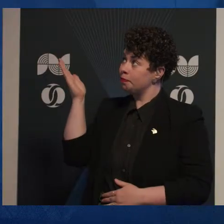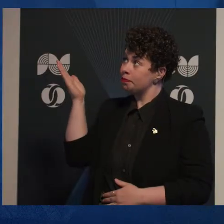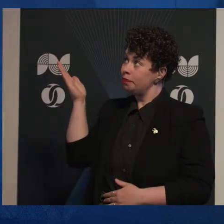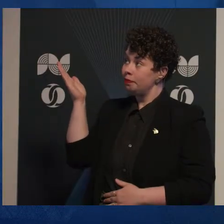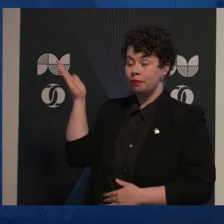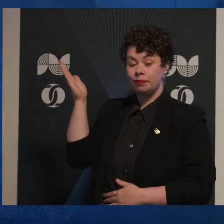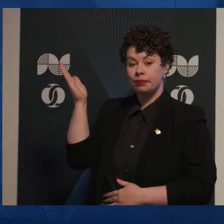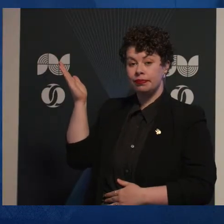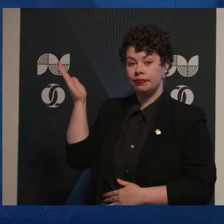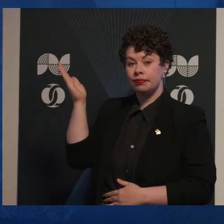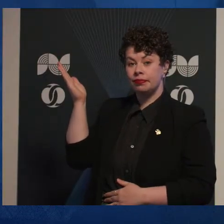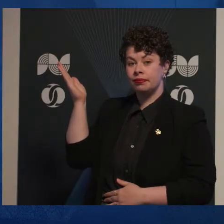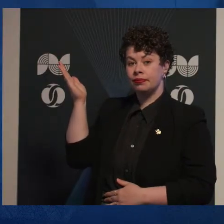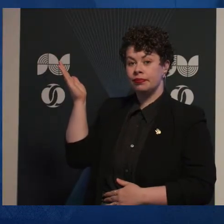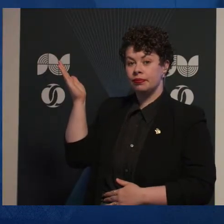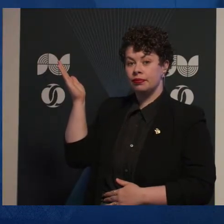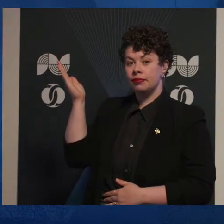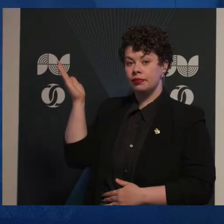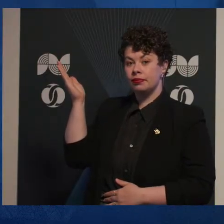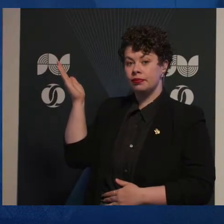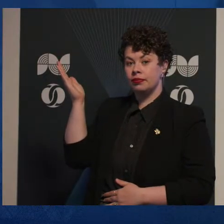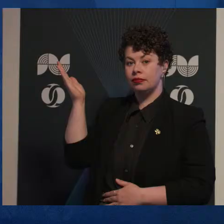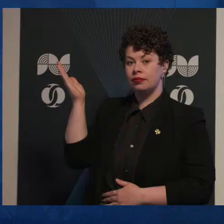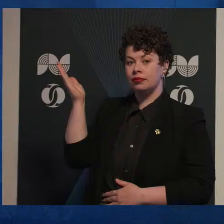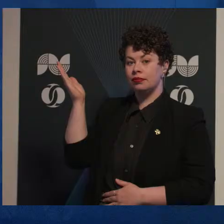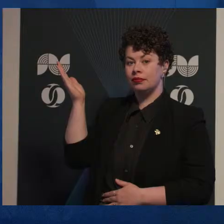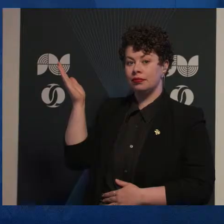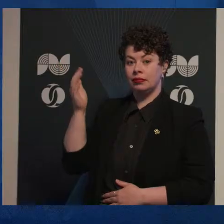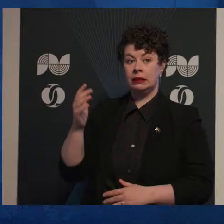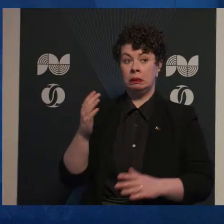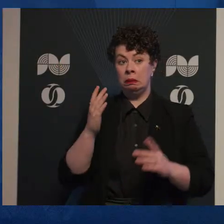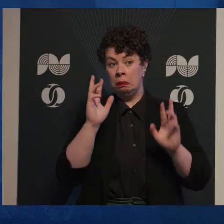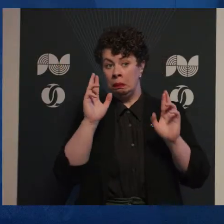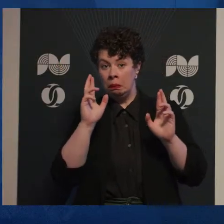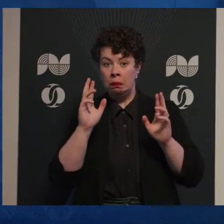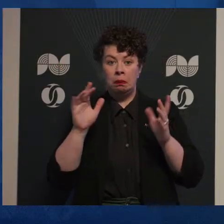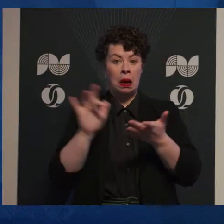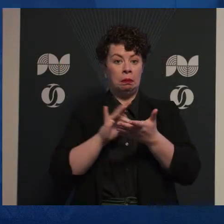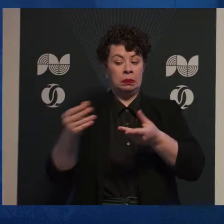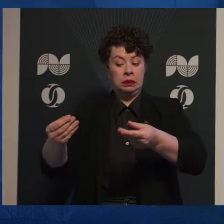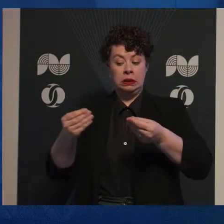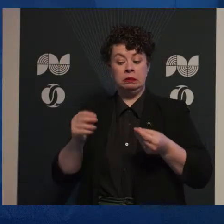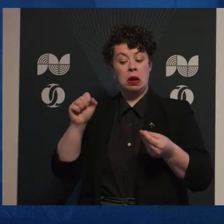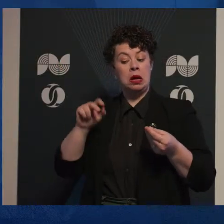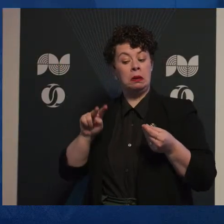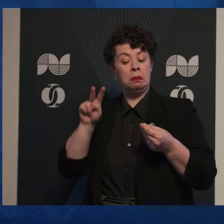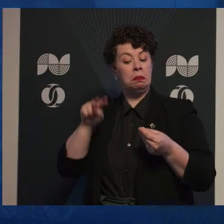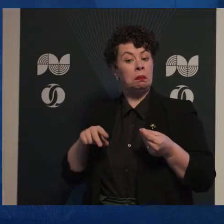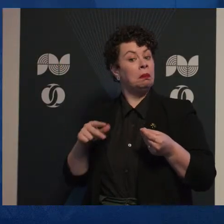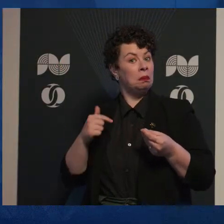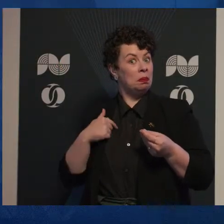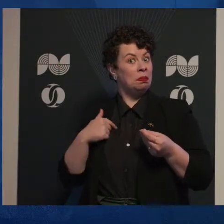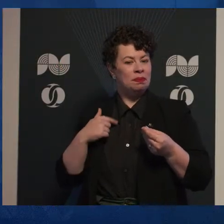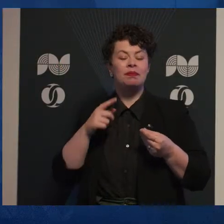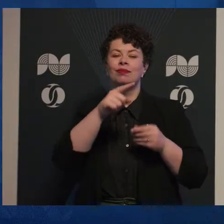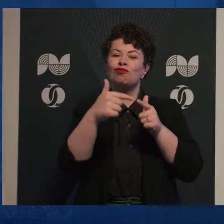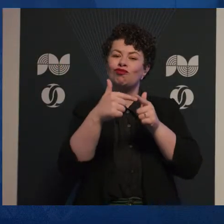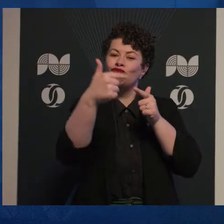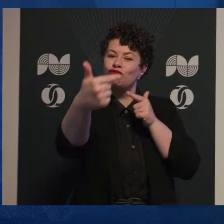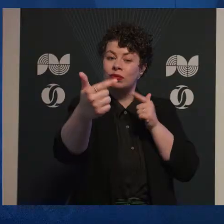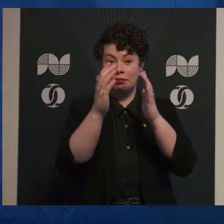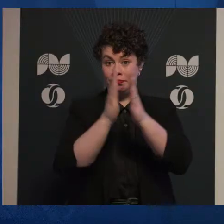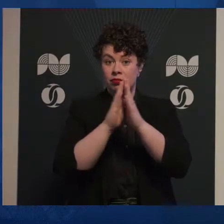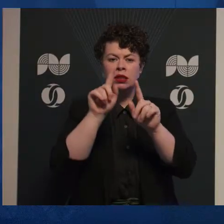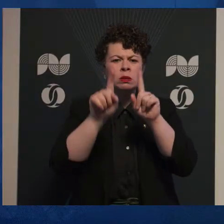on the screen here, and I will be getting an iPad at some point. So also those watching online, please send